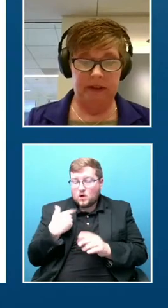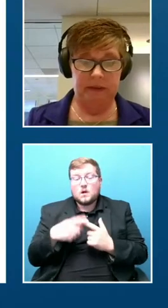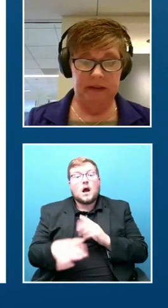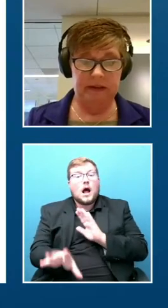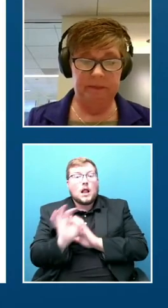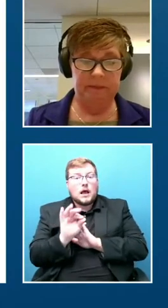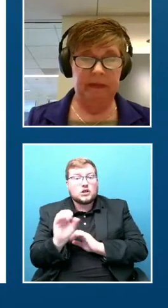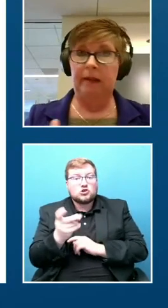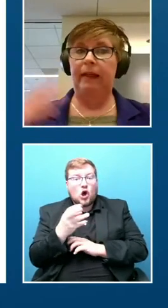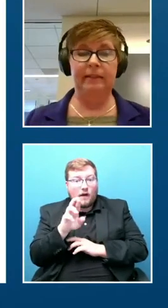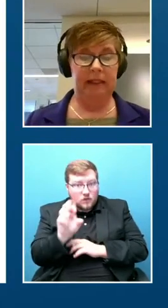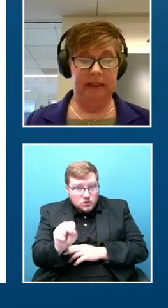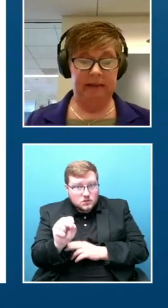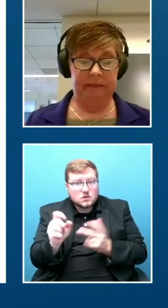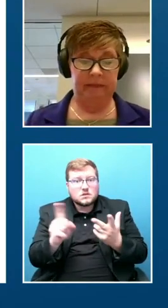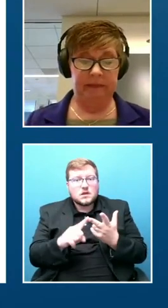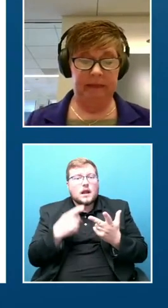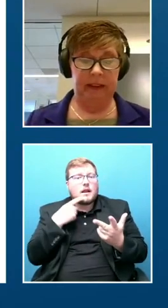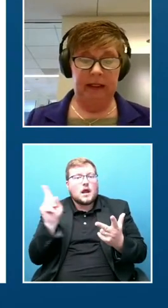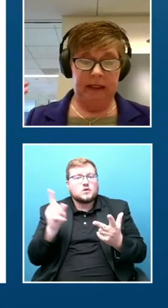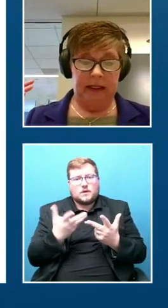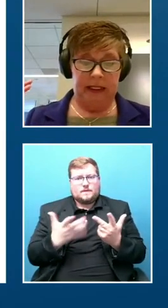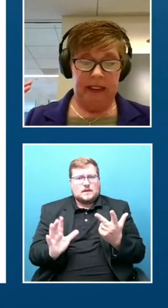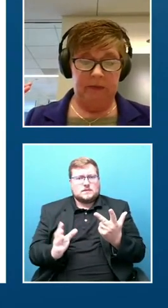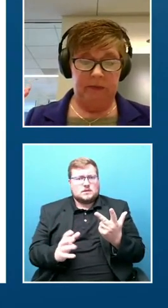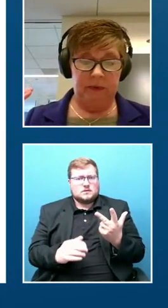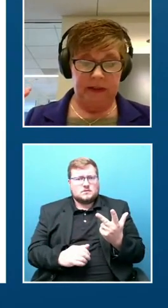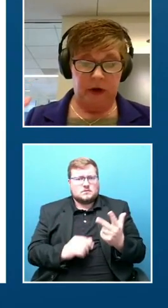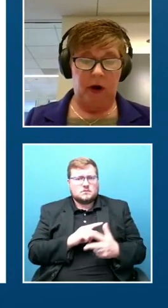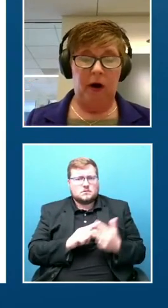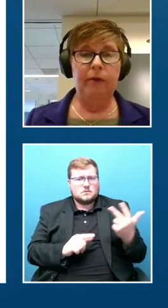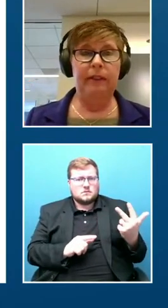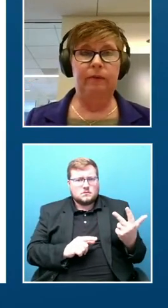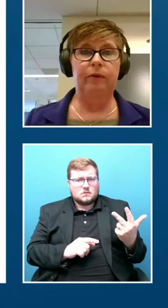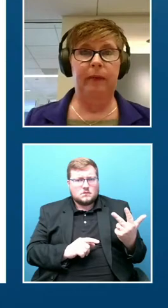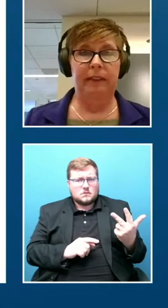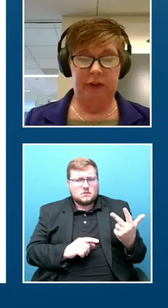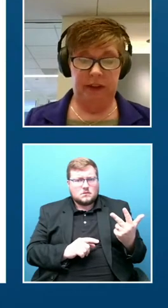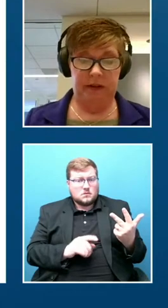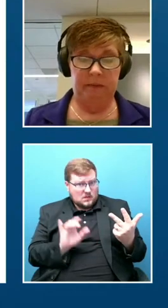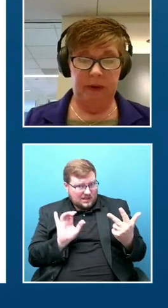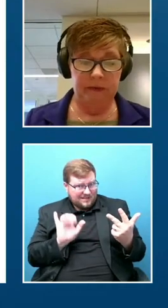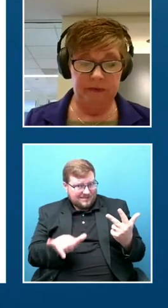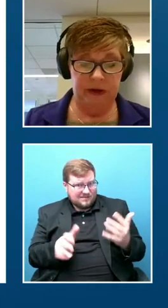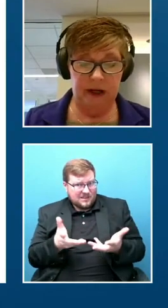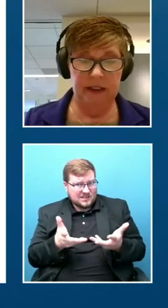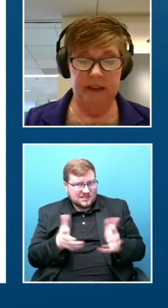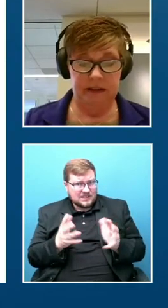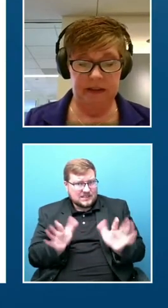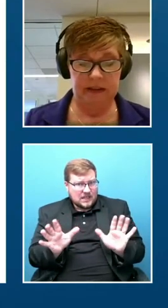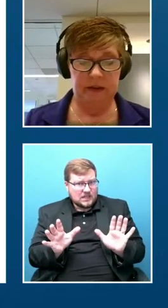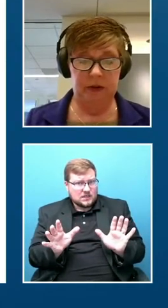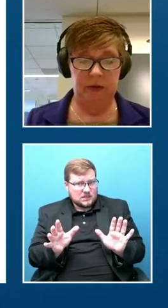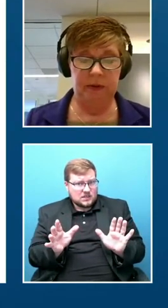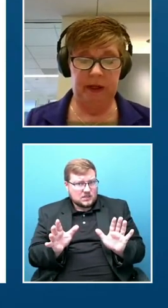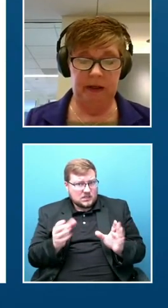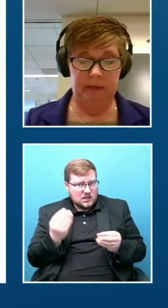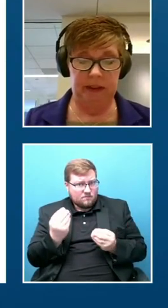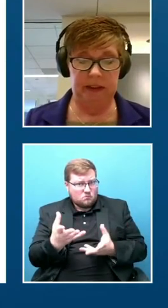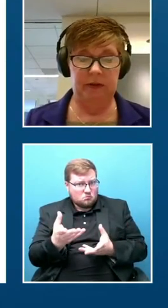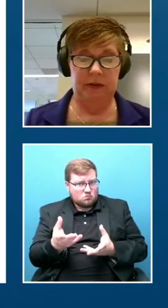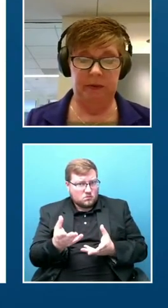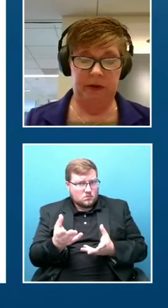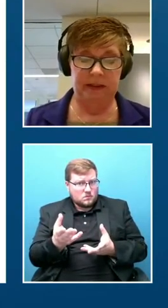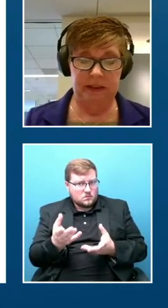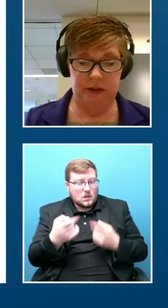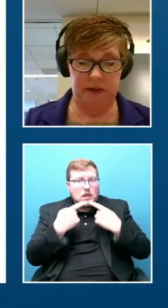and announcements. That's it. If that's all the information provided to the